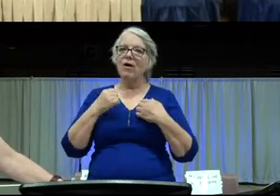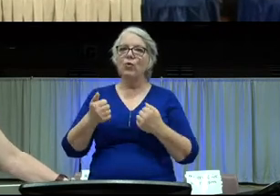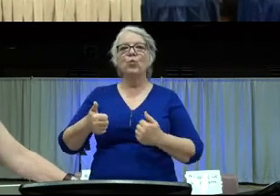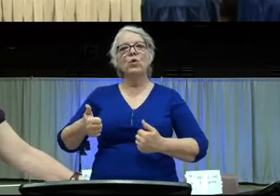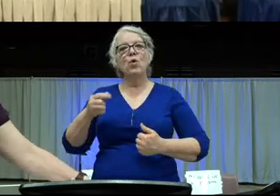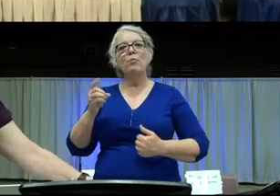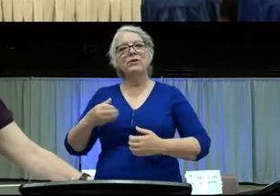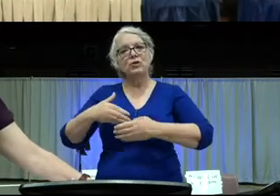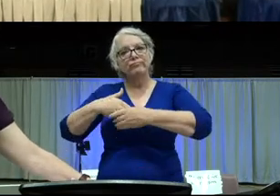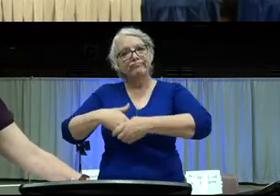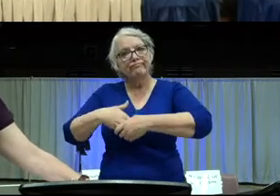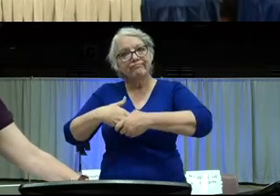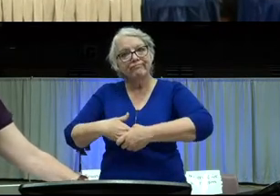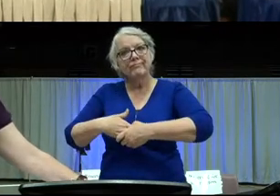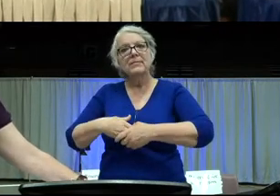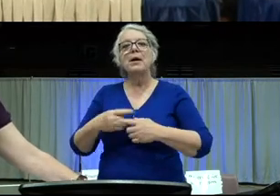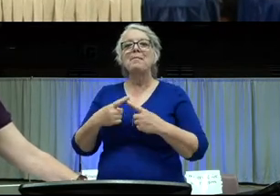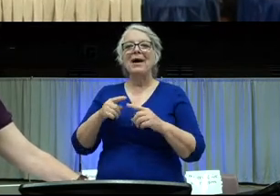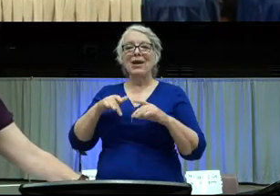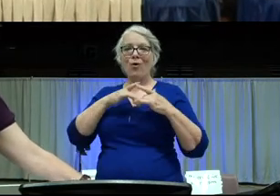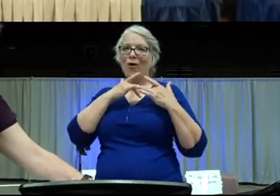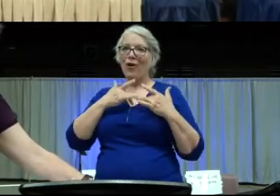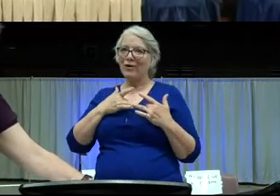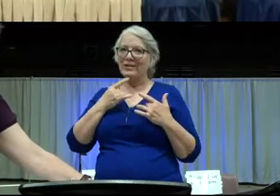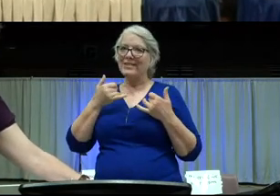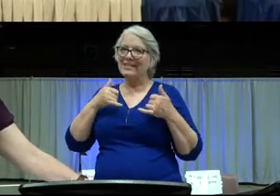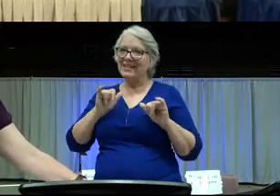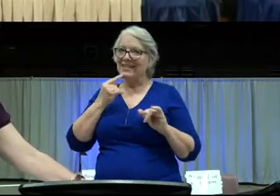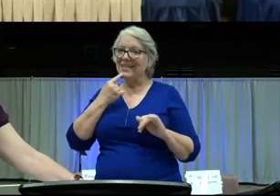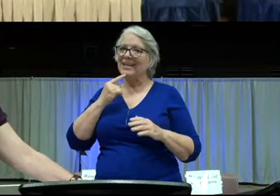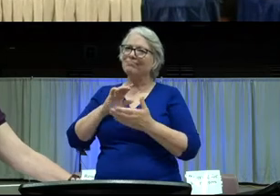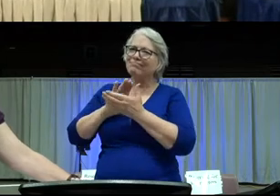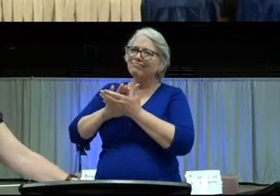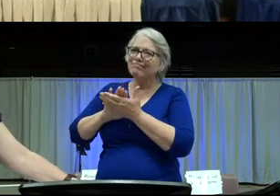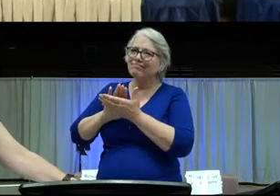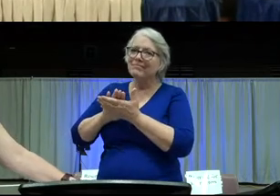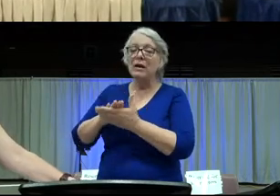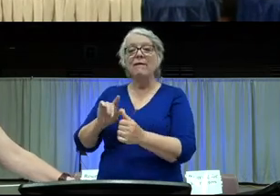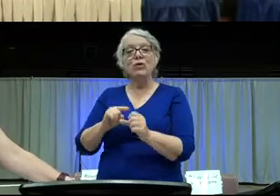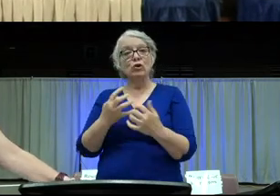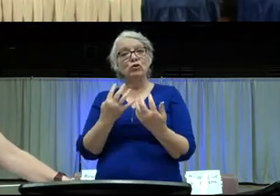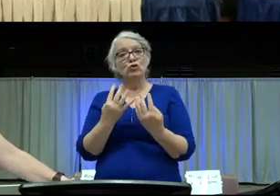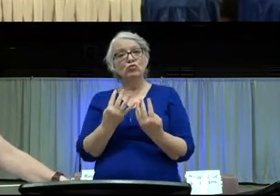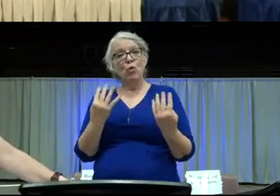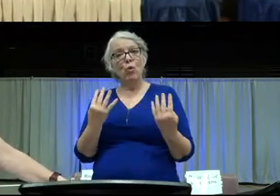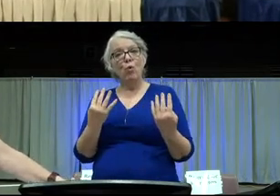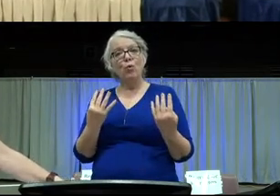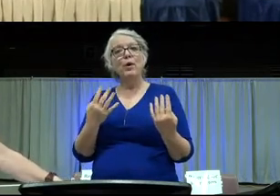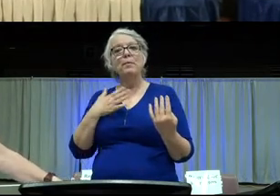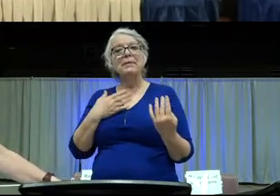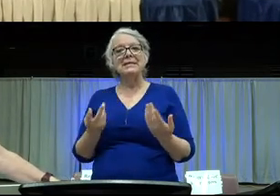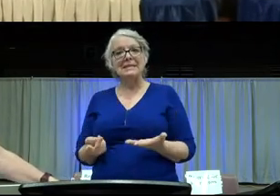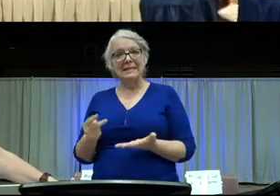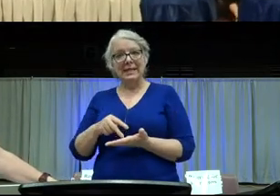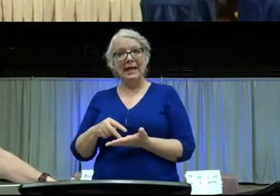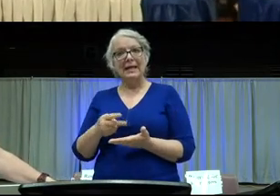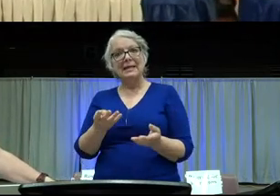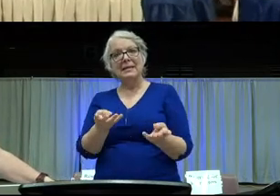still applauding you in our hearts. First row, will you please rise and proceed to the